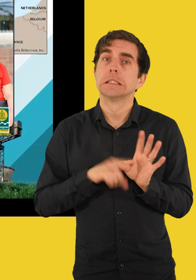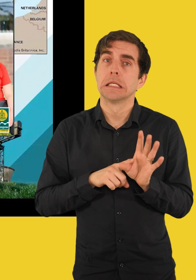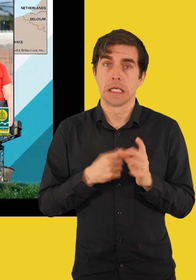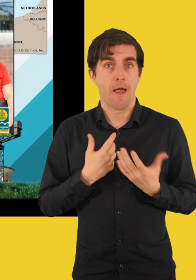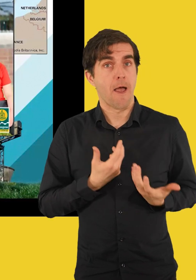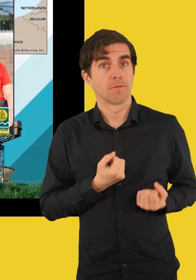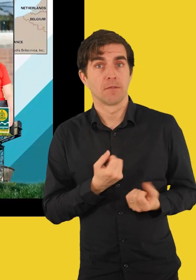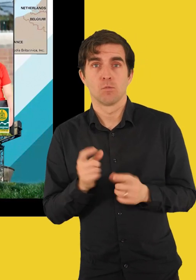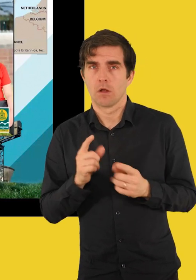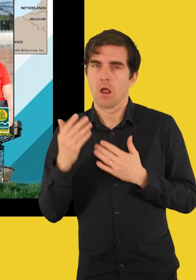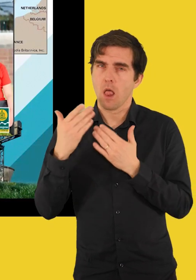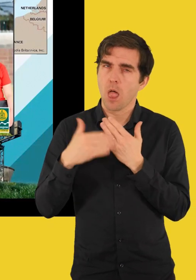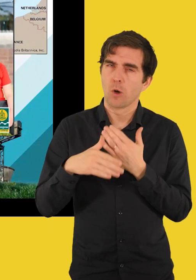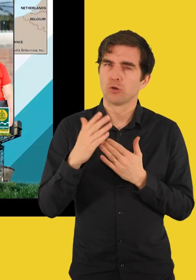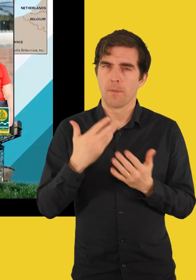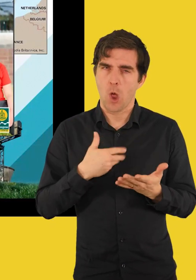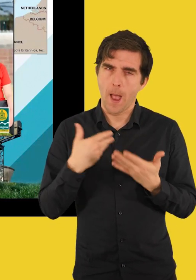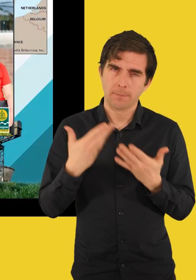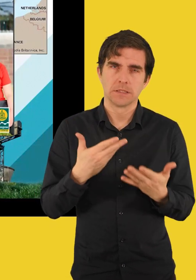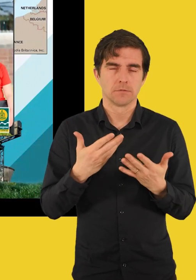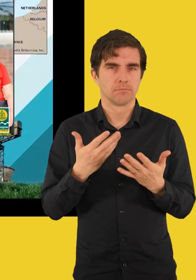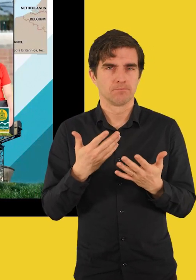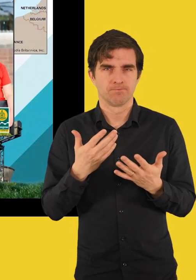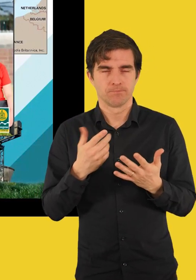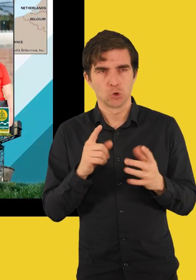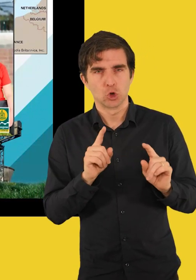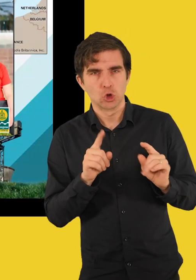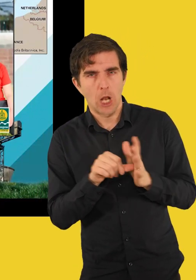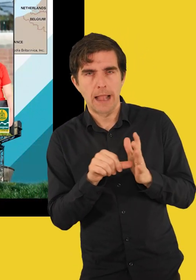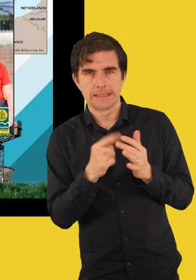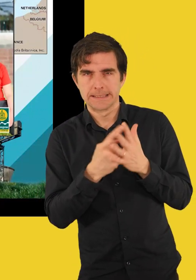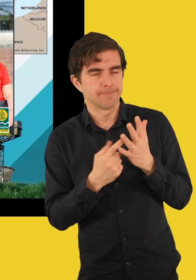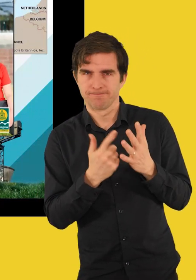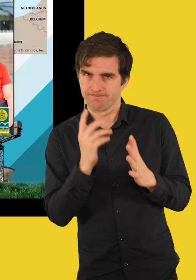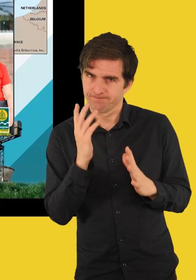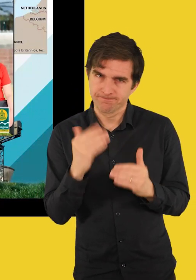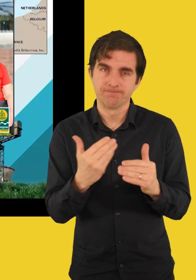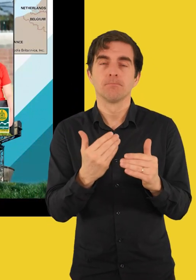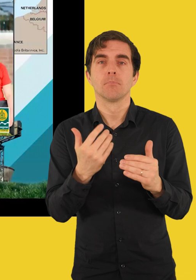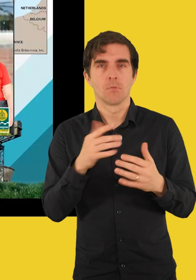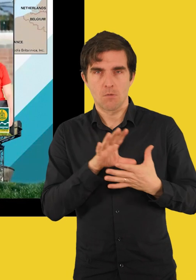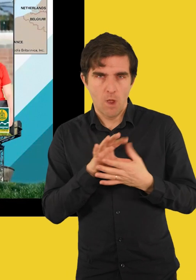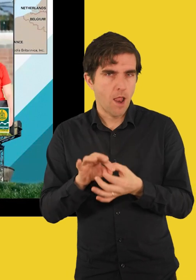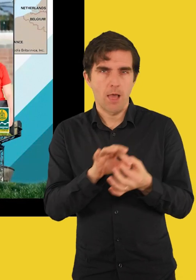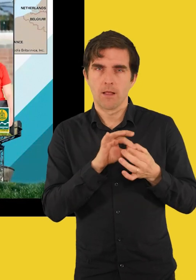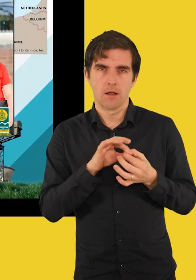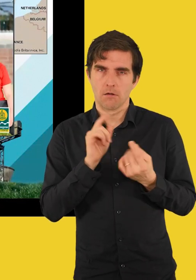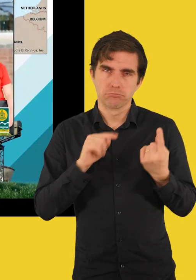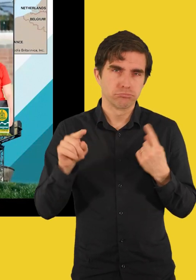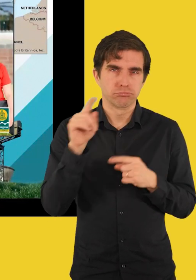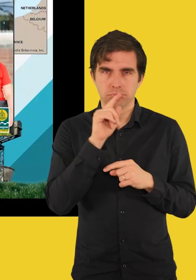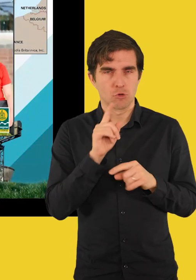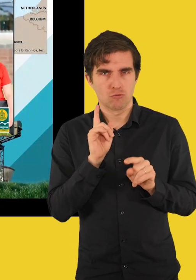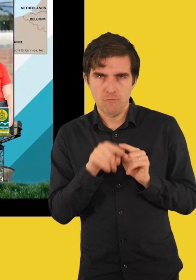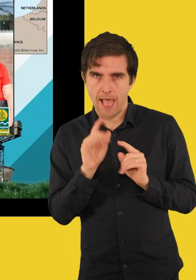we do have, though, is this long-term commitment to tackling the challenges. We're actively working together with lots of stakeholders from across the